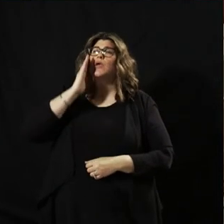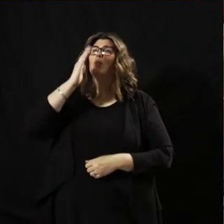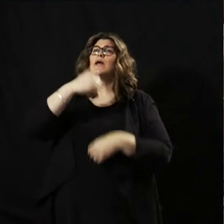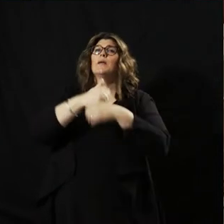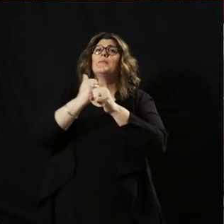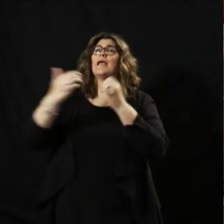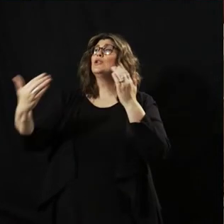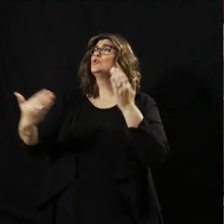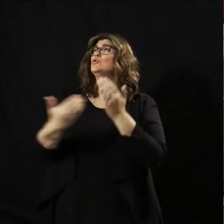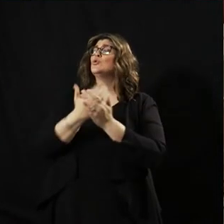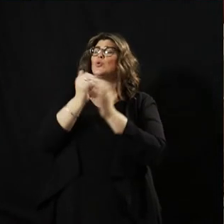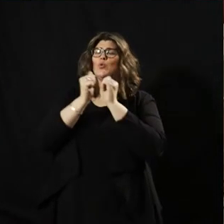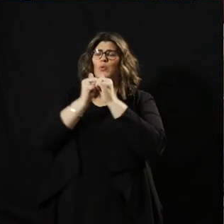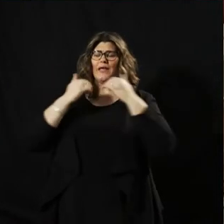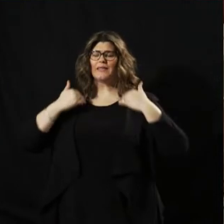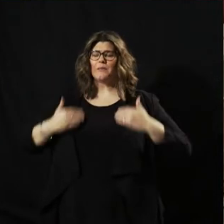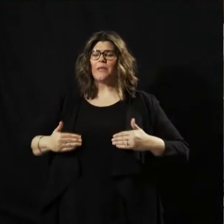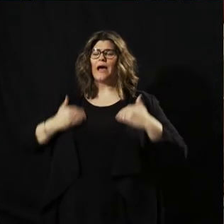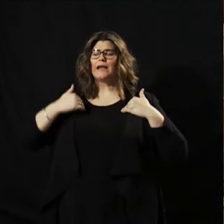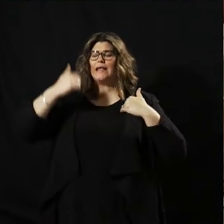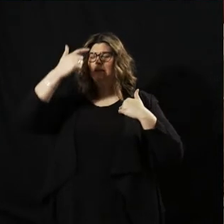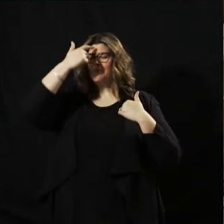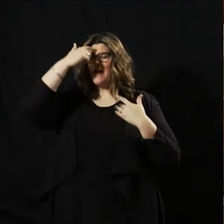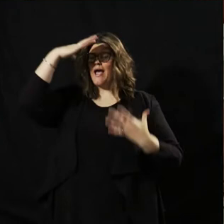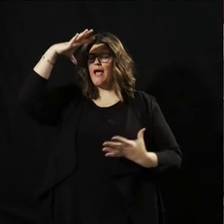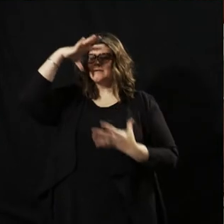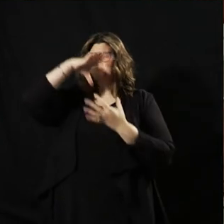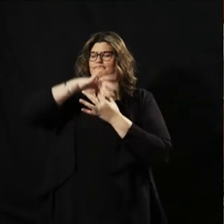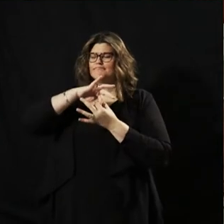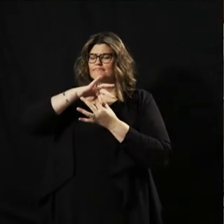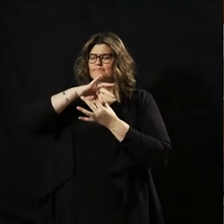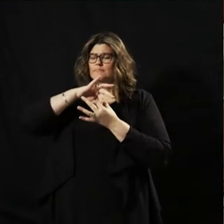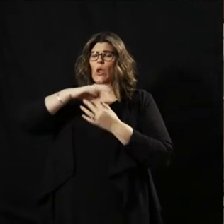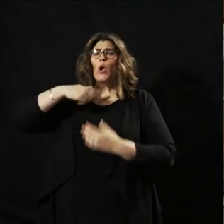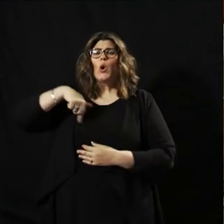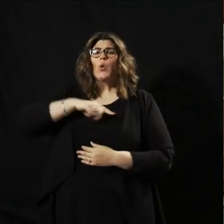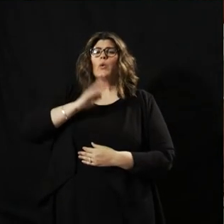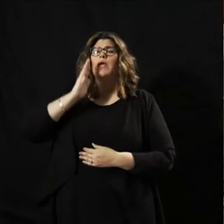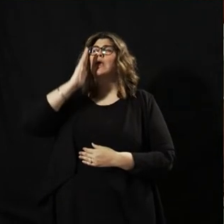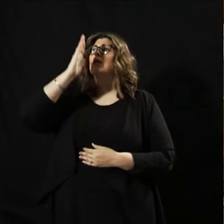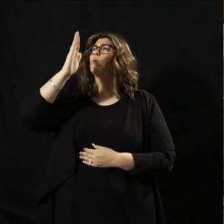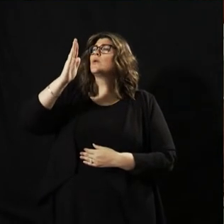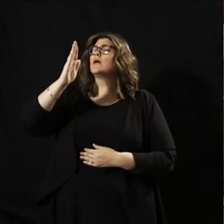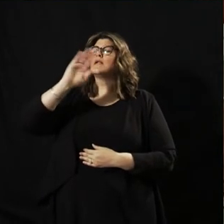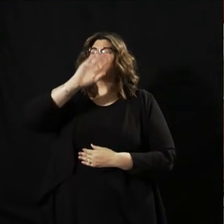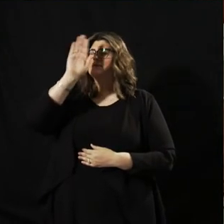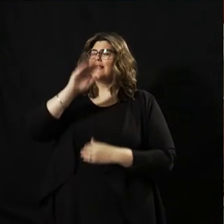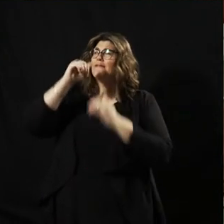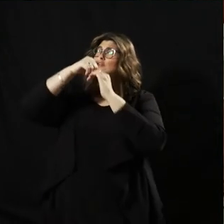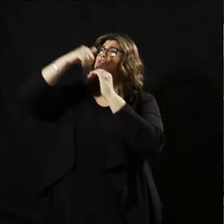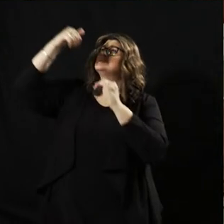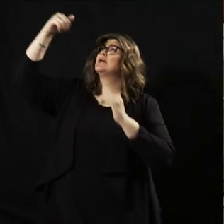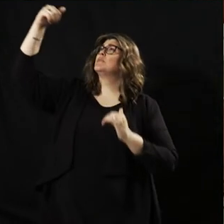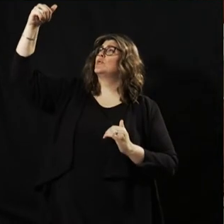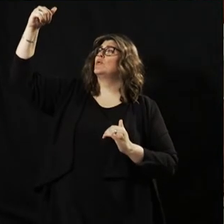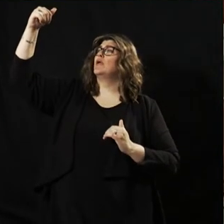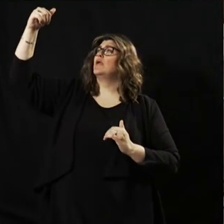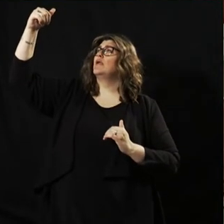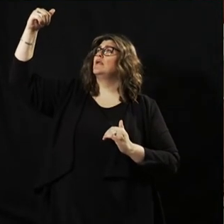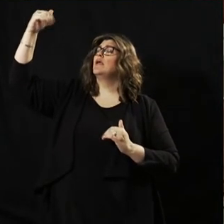in body and mind, we may render you undivided